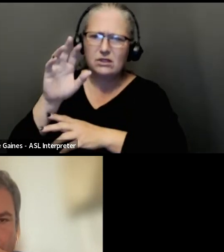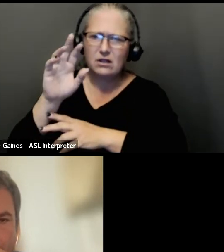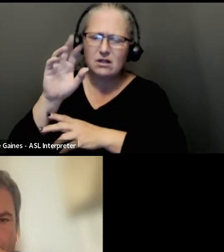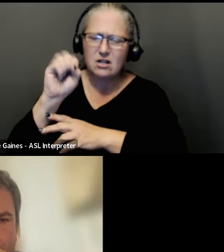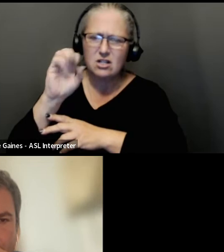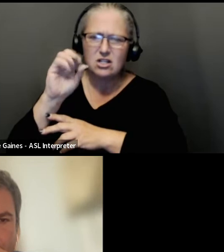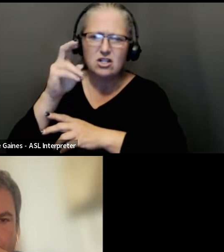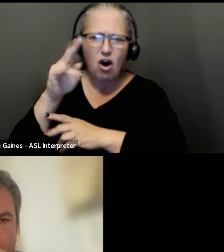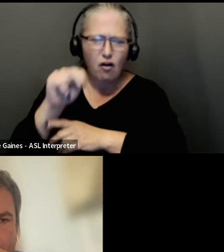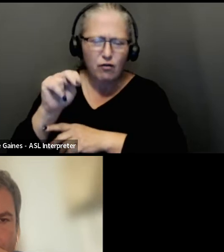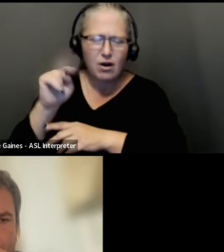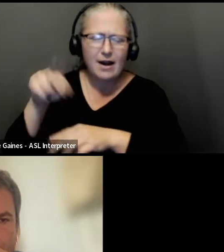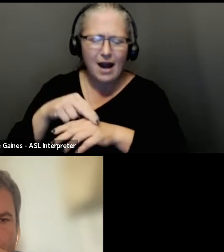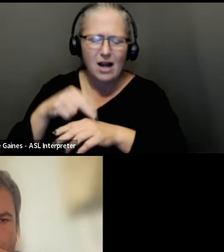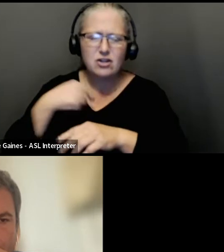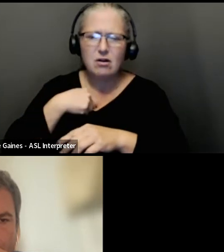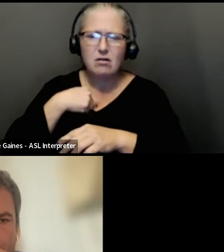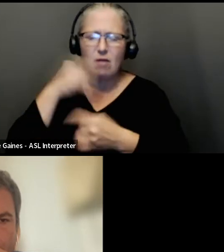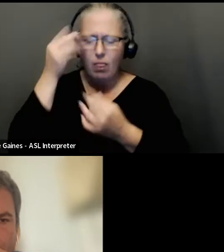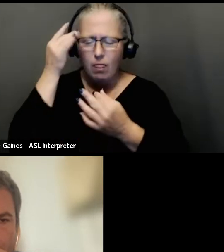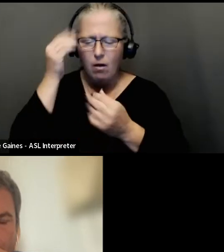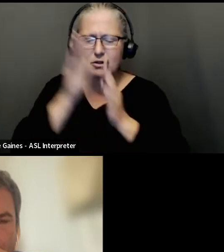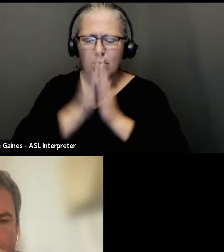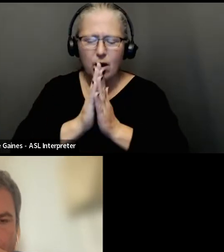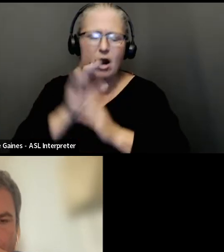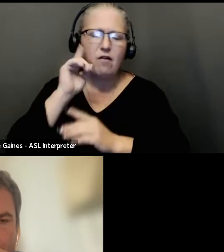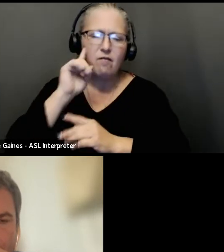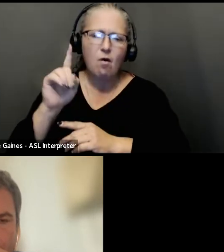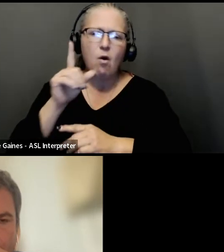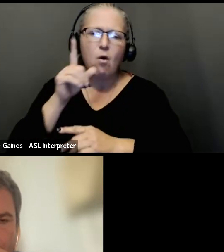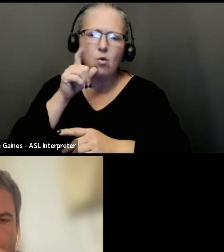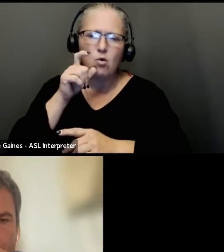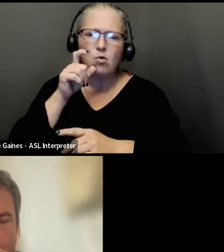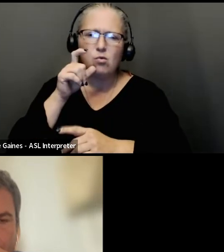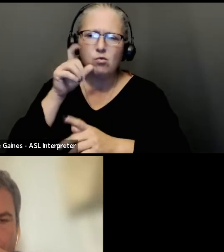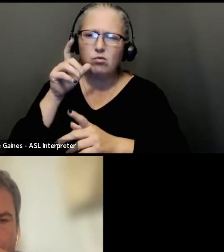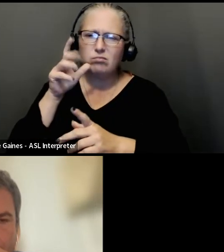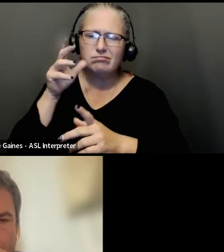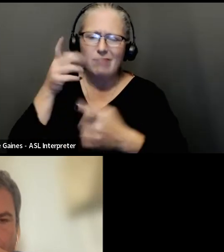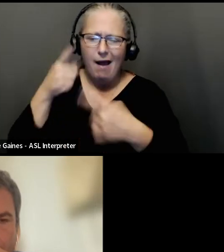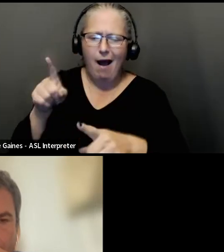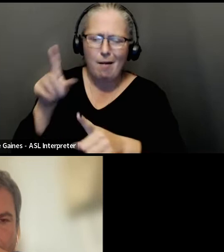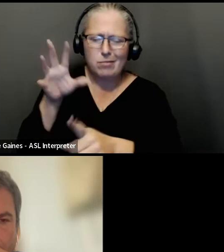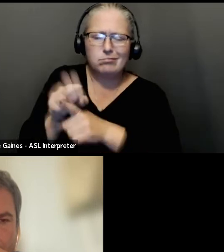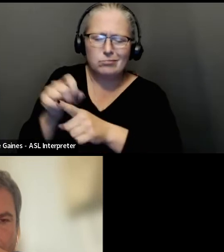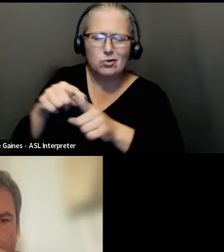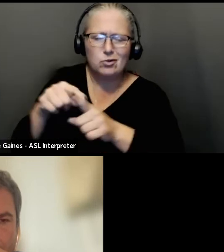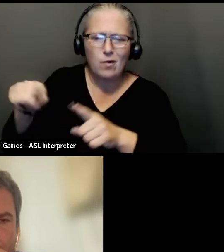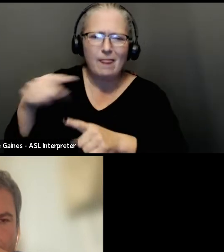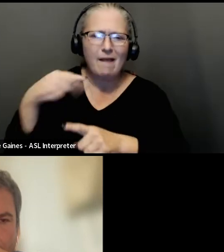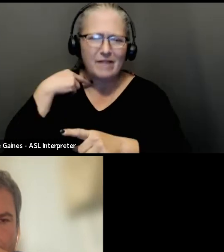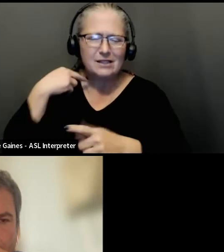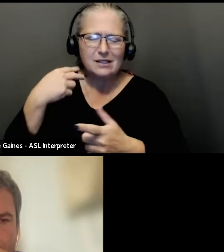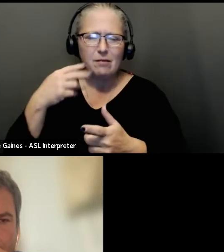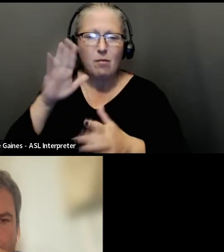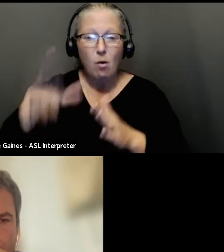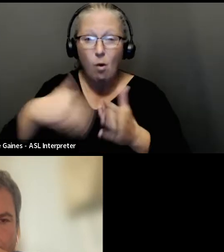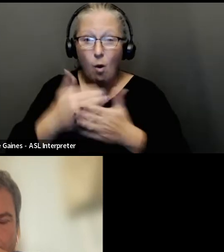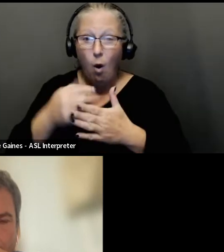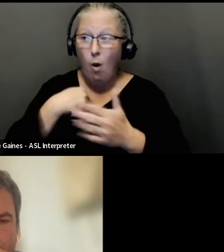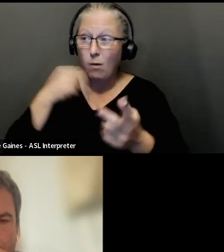prayers go out to the victims of these terrorist attacks. I think the brutality that we've seen, and we're all,